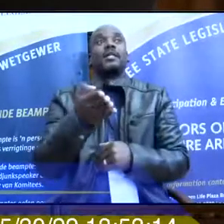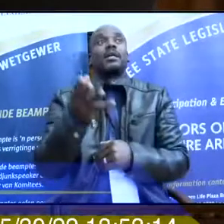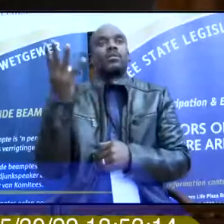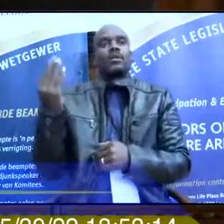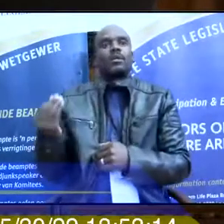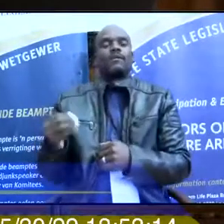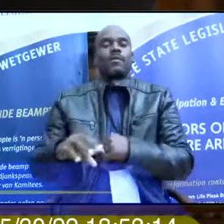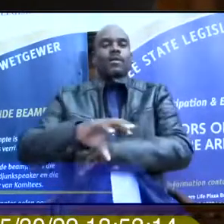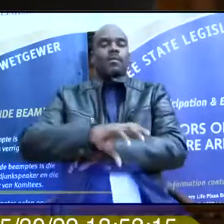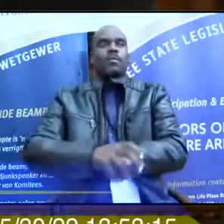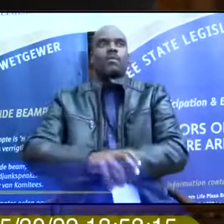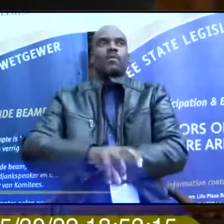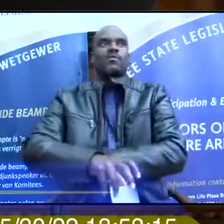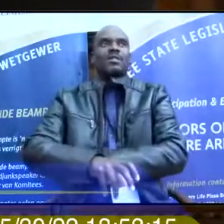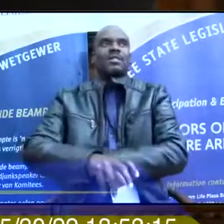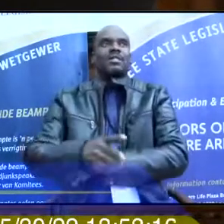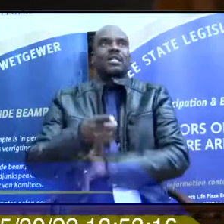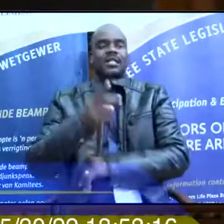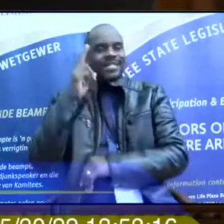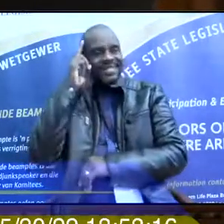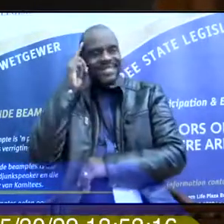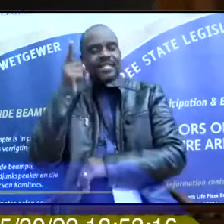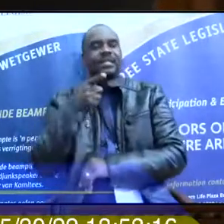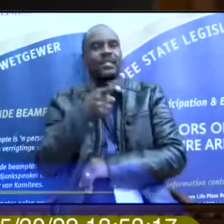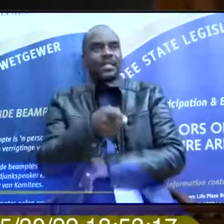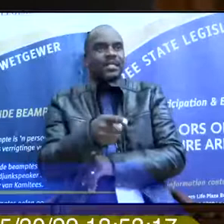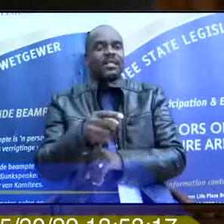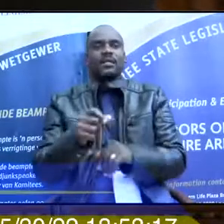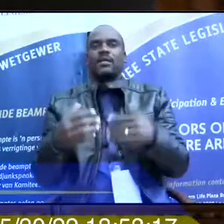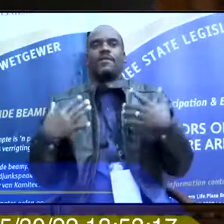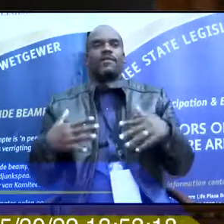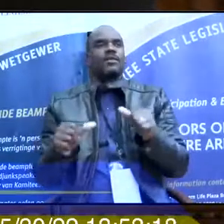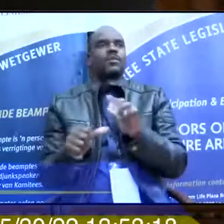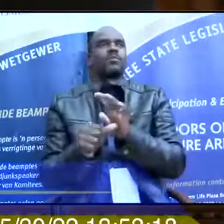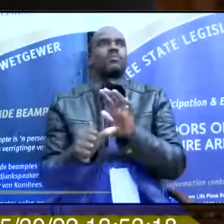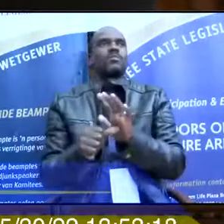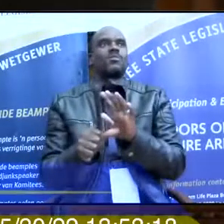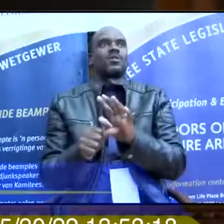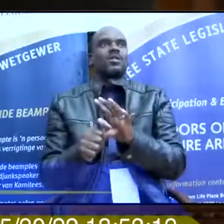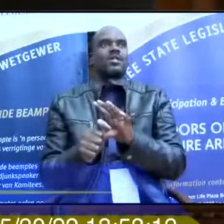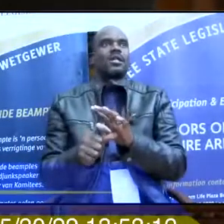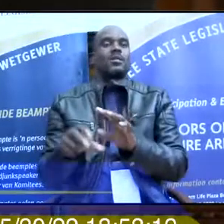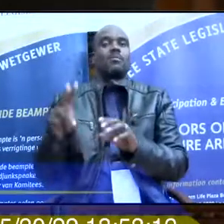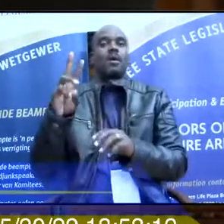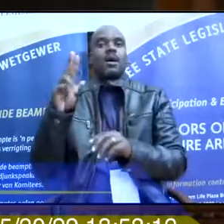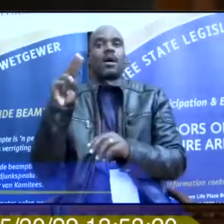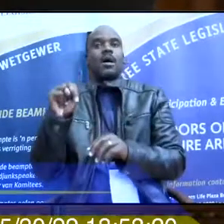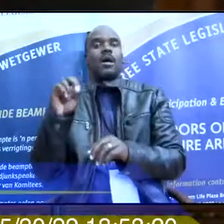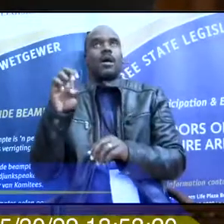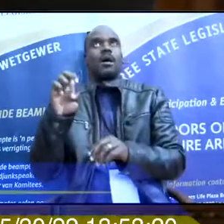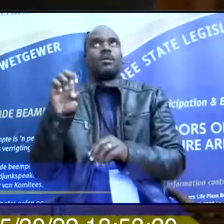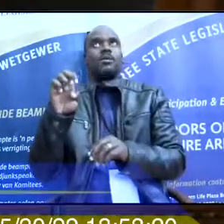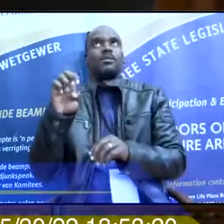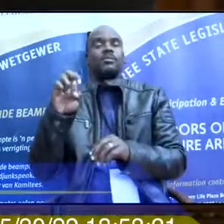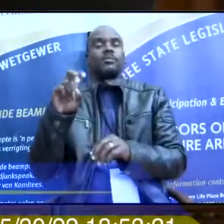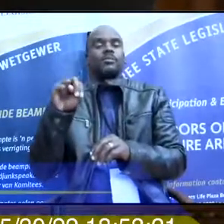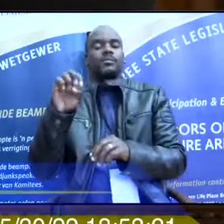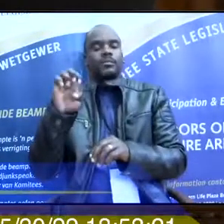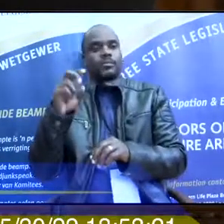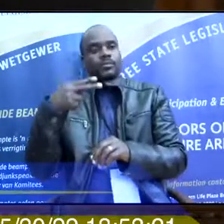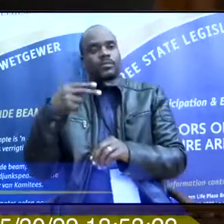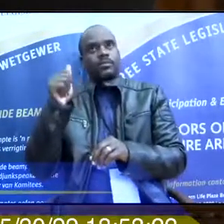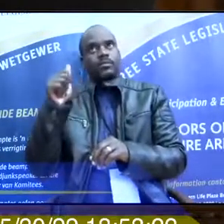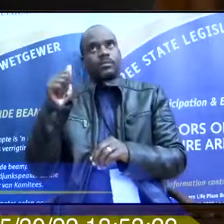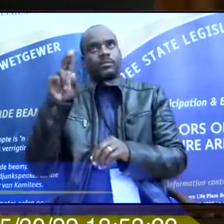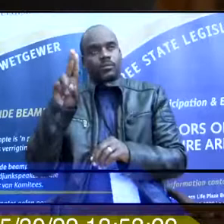in the province and i think this matter has been even raised by nehau and cosatu provincial secretary the